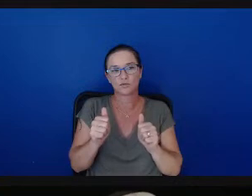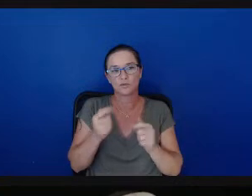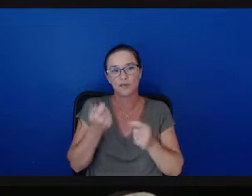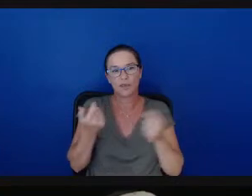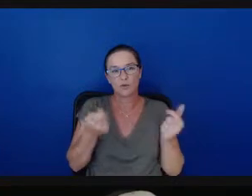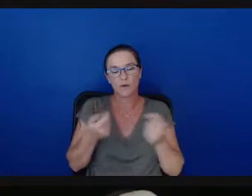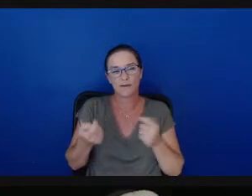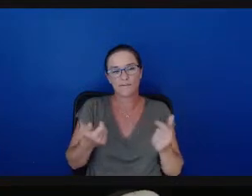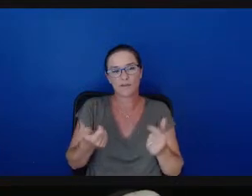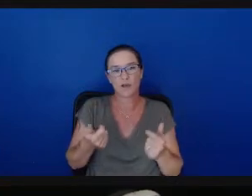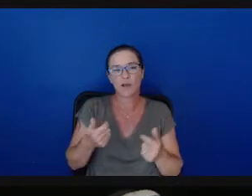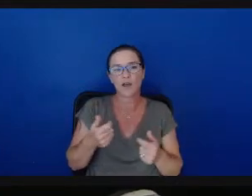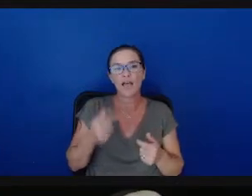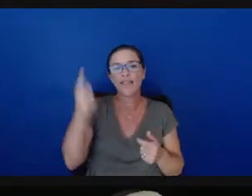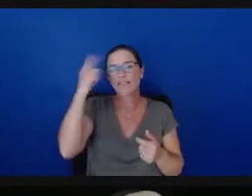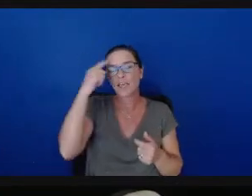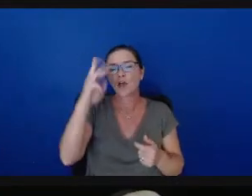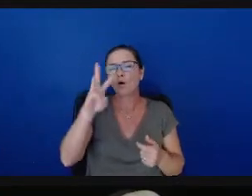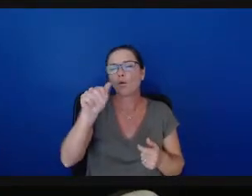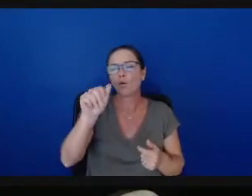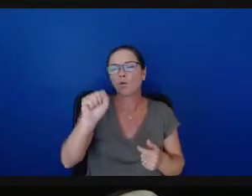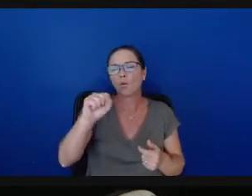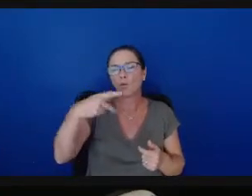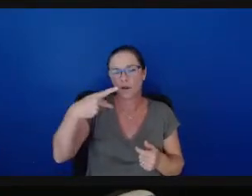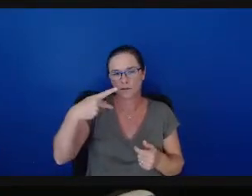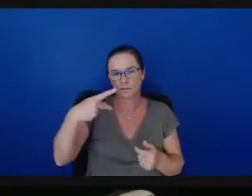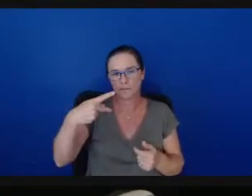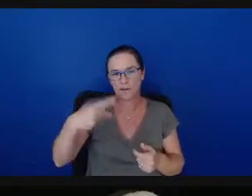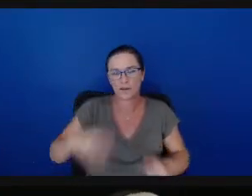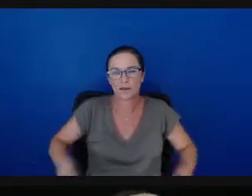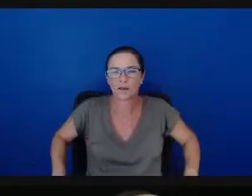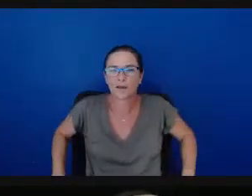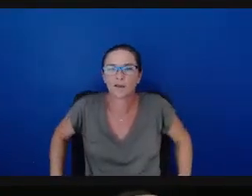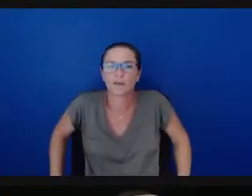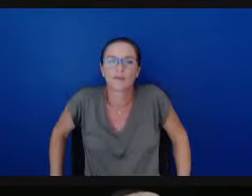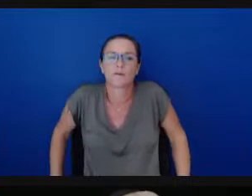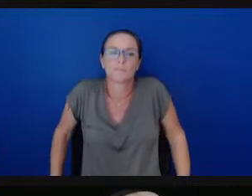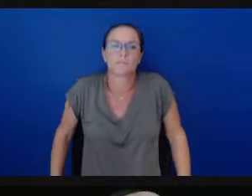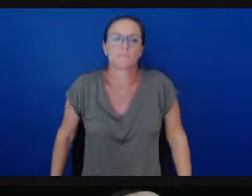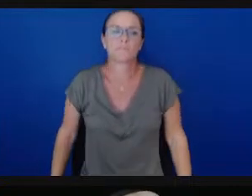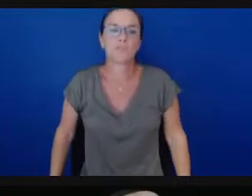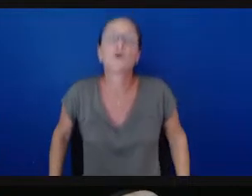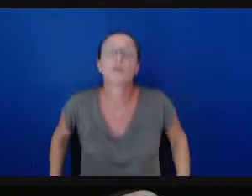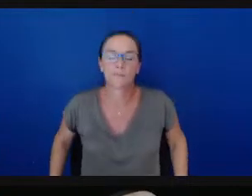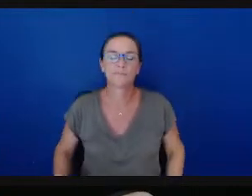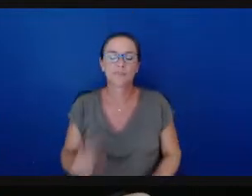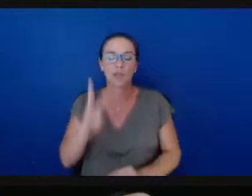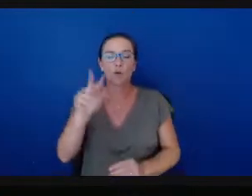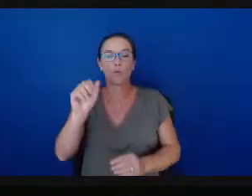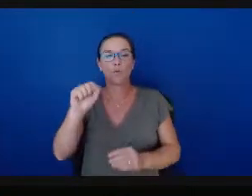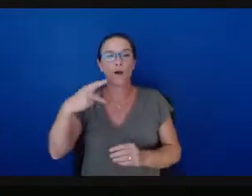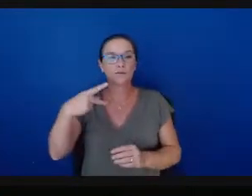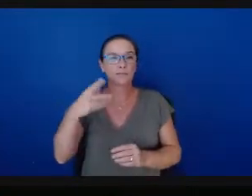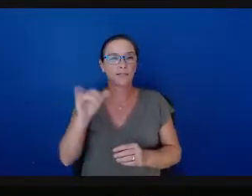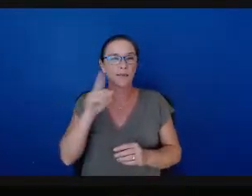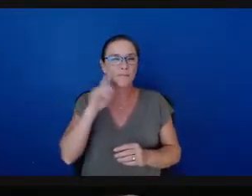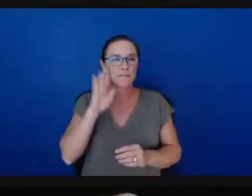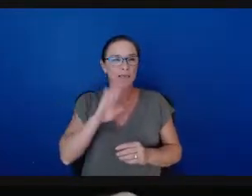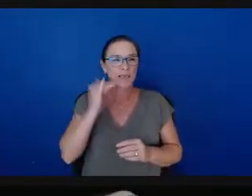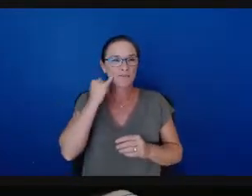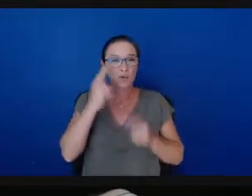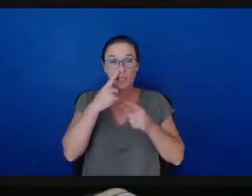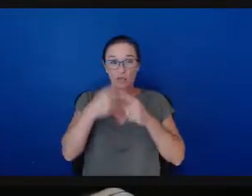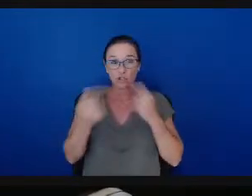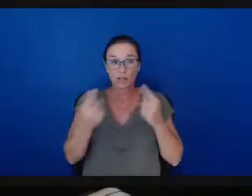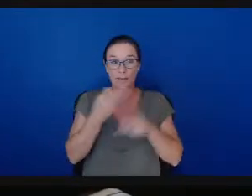they are tough and nasty to get rid of. So they are around the Vespa wasps. Yeah. So yeah. Okay, we've